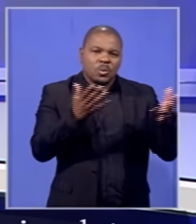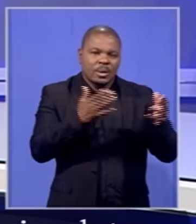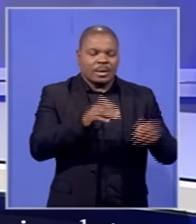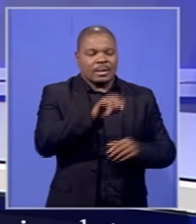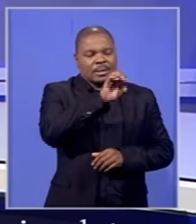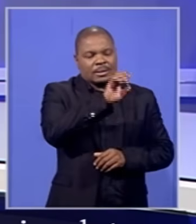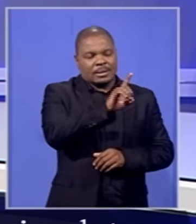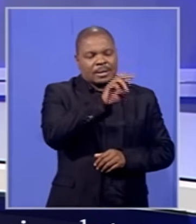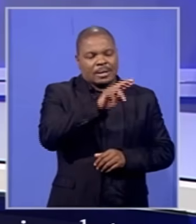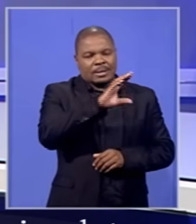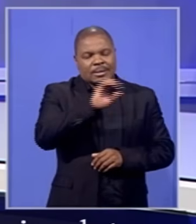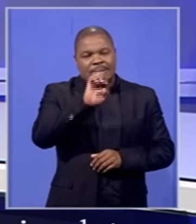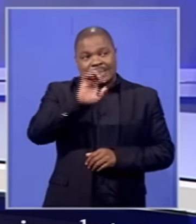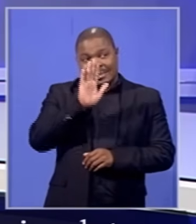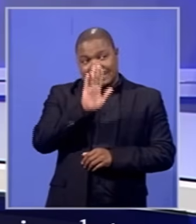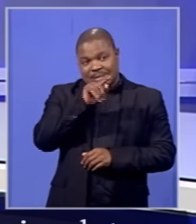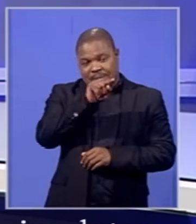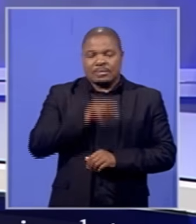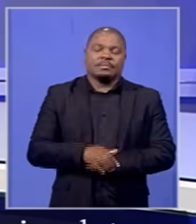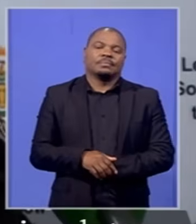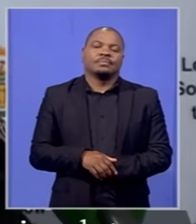jwa DRC.